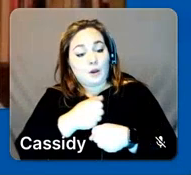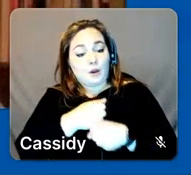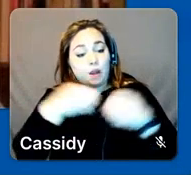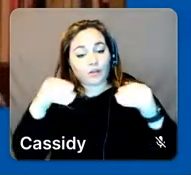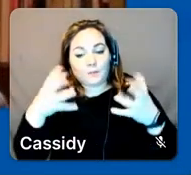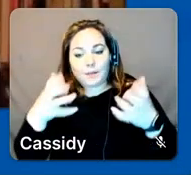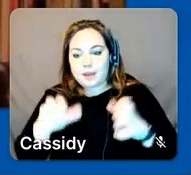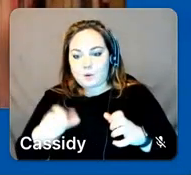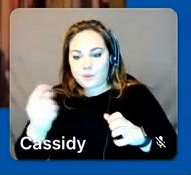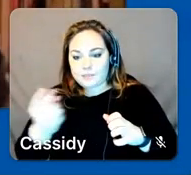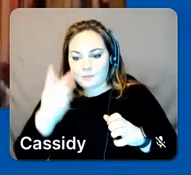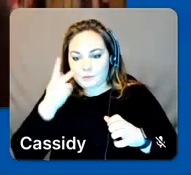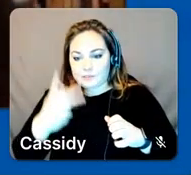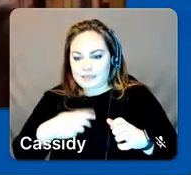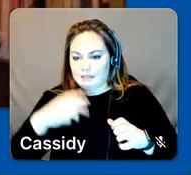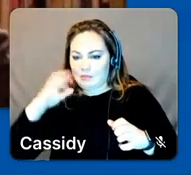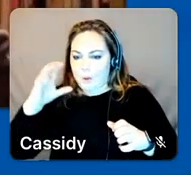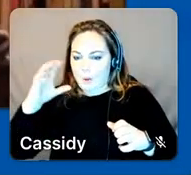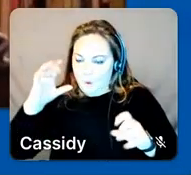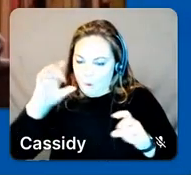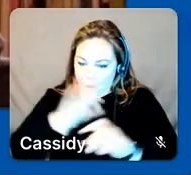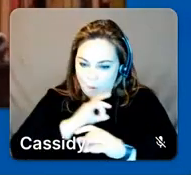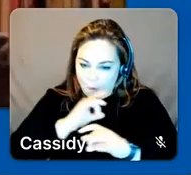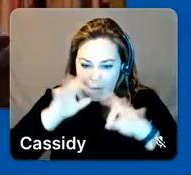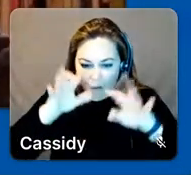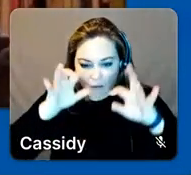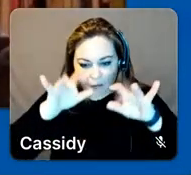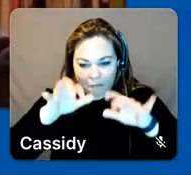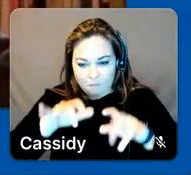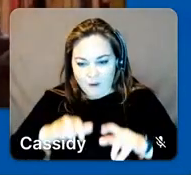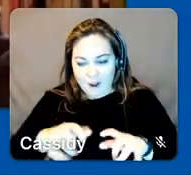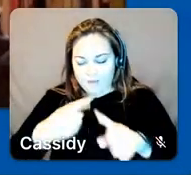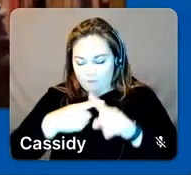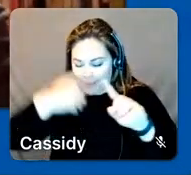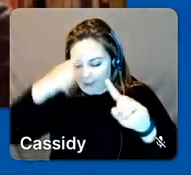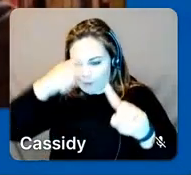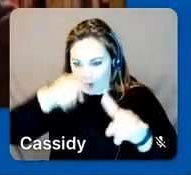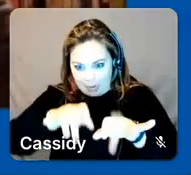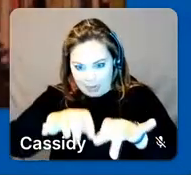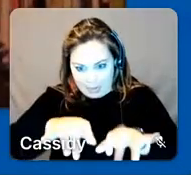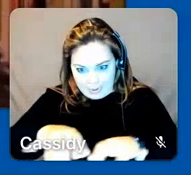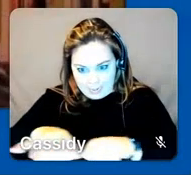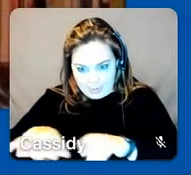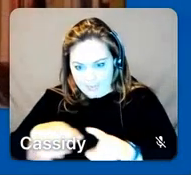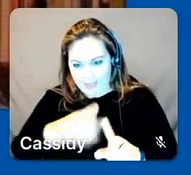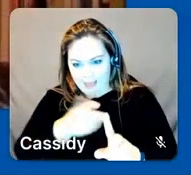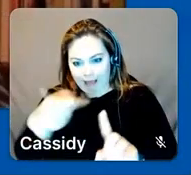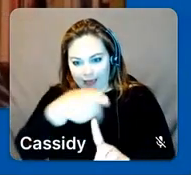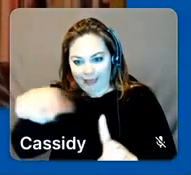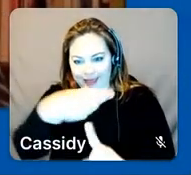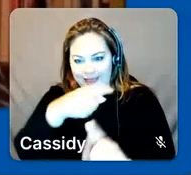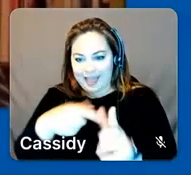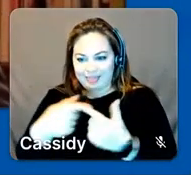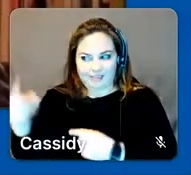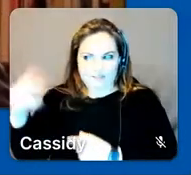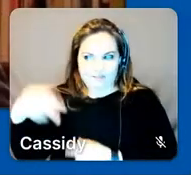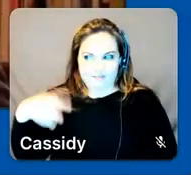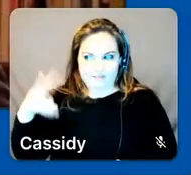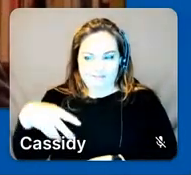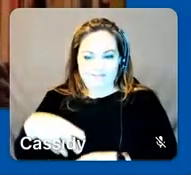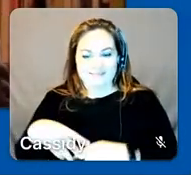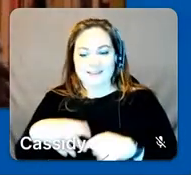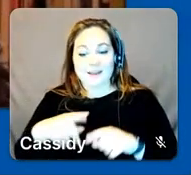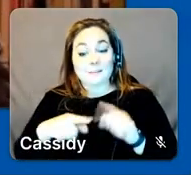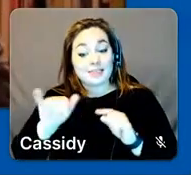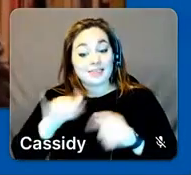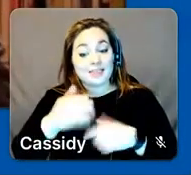see the horrible dribble that's like going in from my brain and be judged for it, right? But I think of that process as